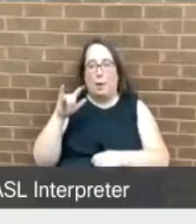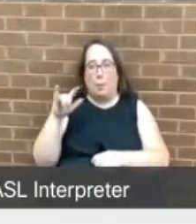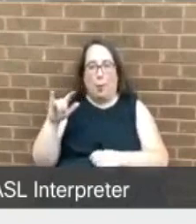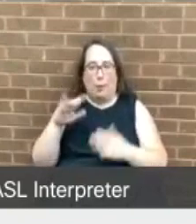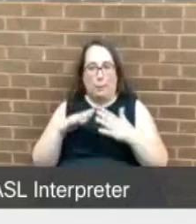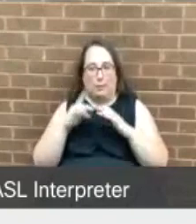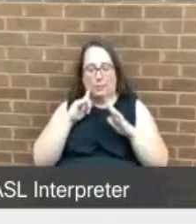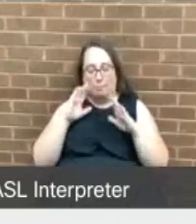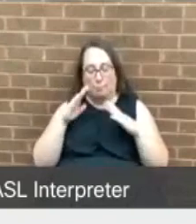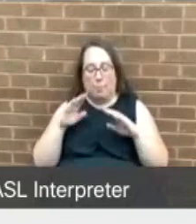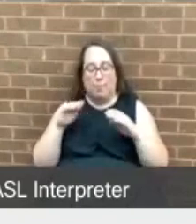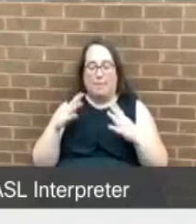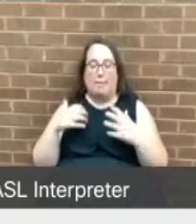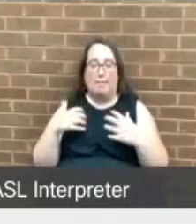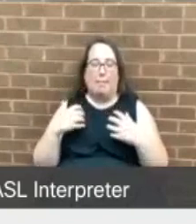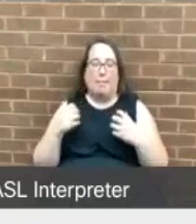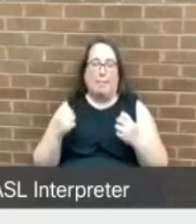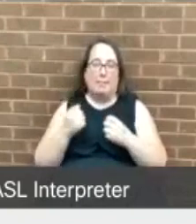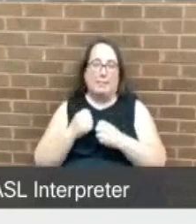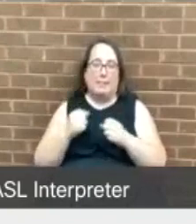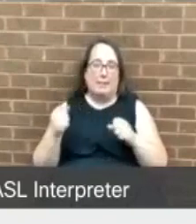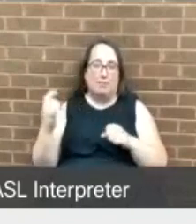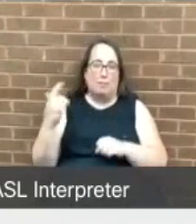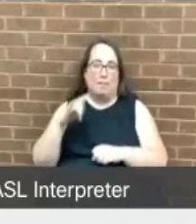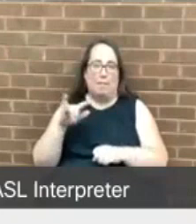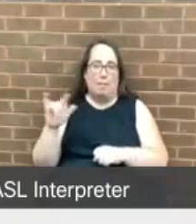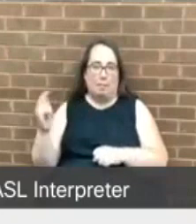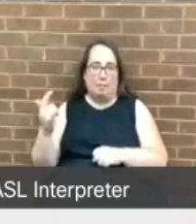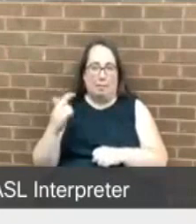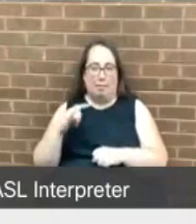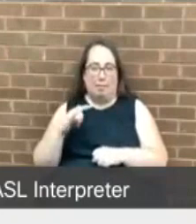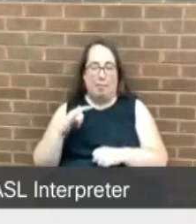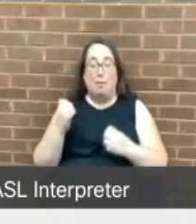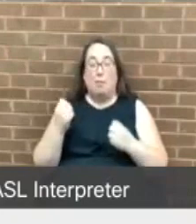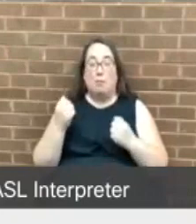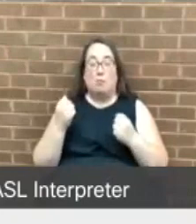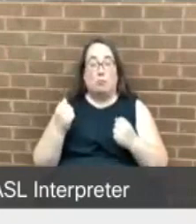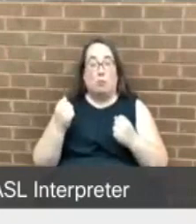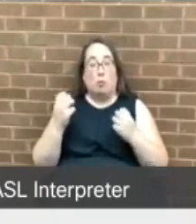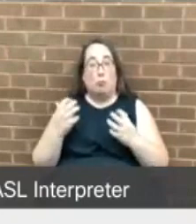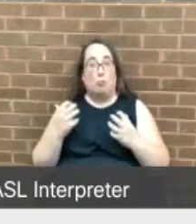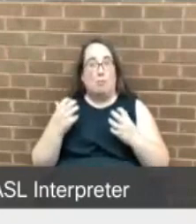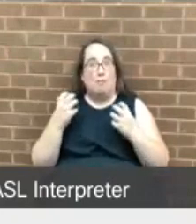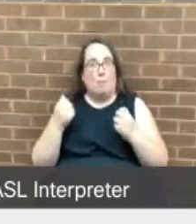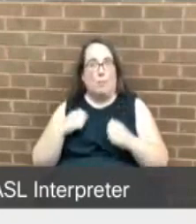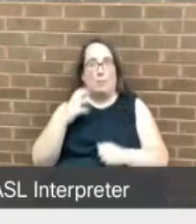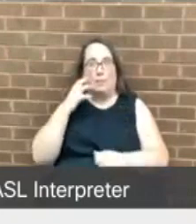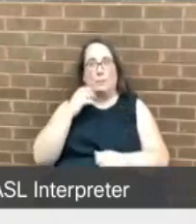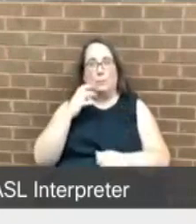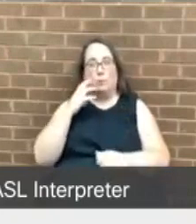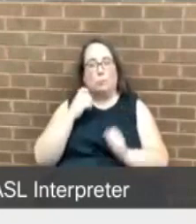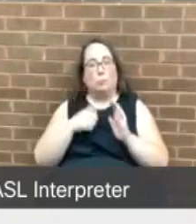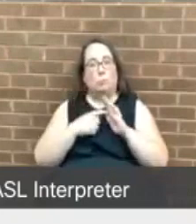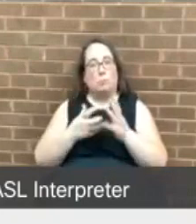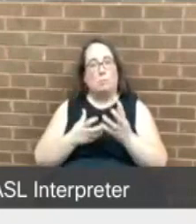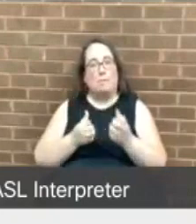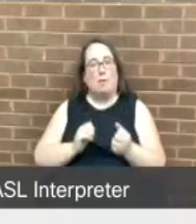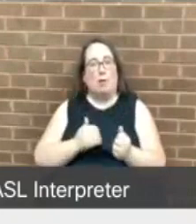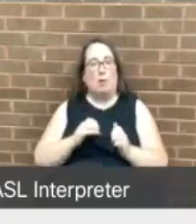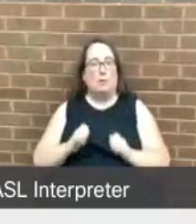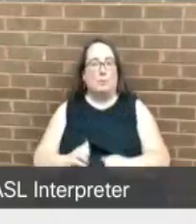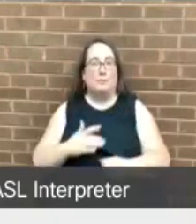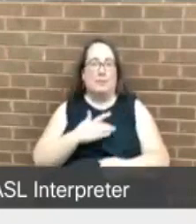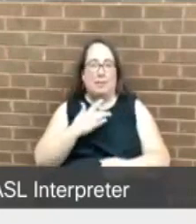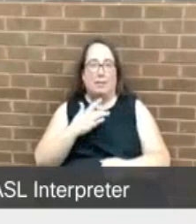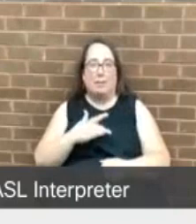on providing healthy and safe travel. The strong recovery that we have experienced reflects the confidence that our customers feel with